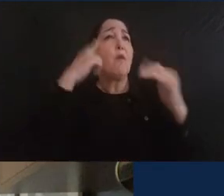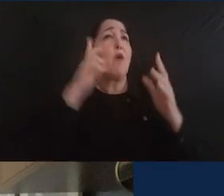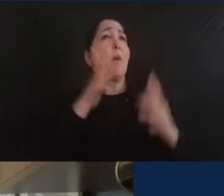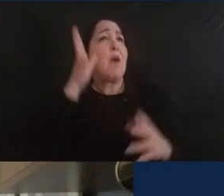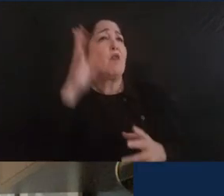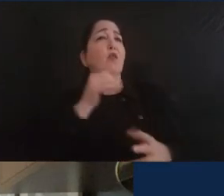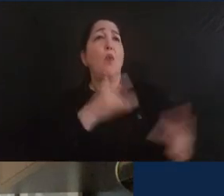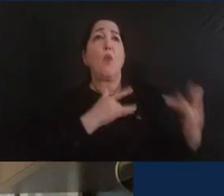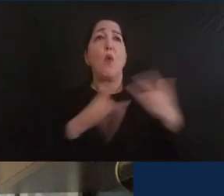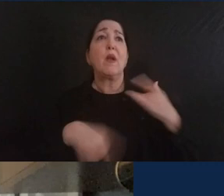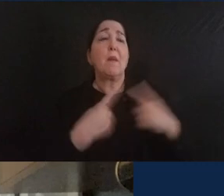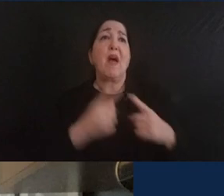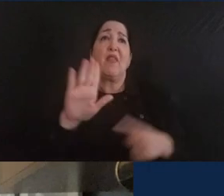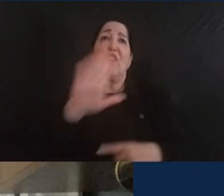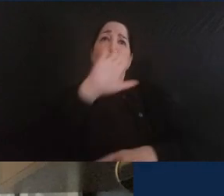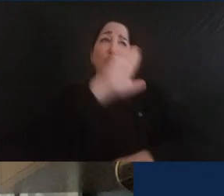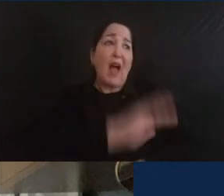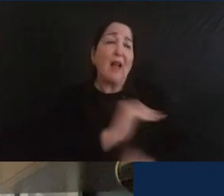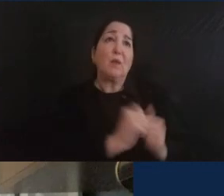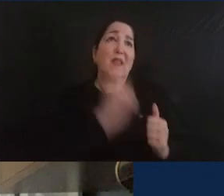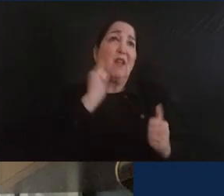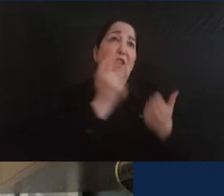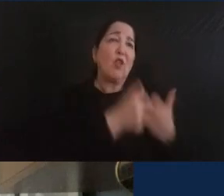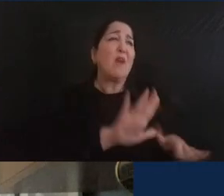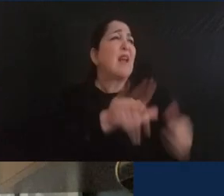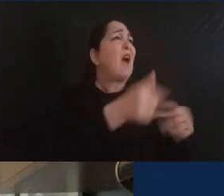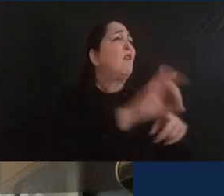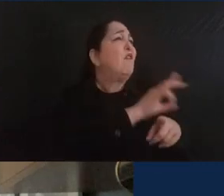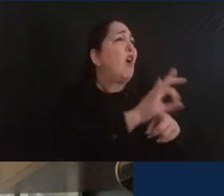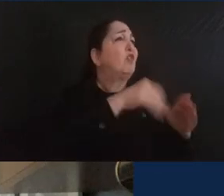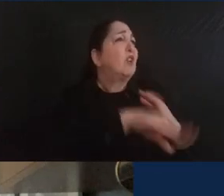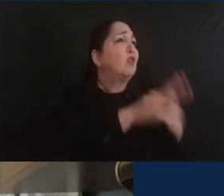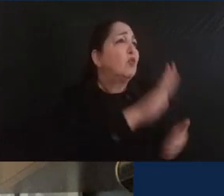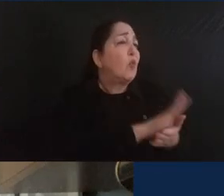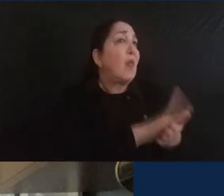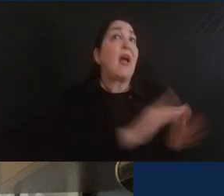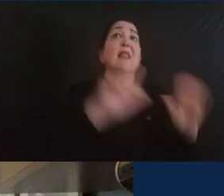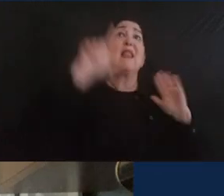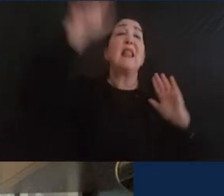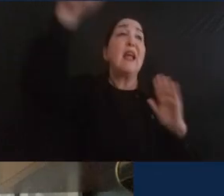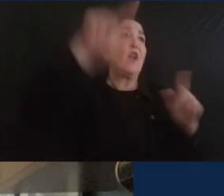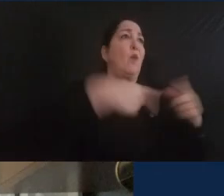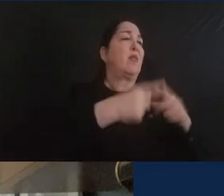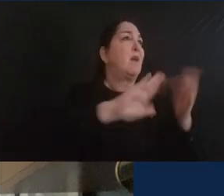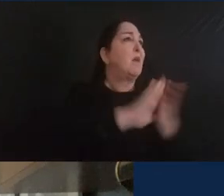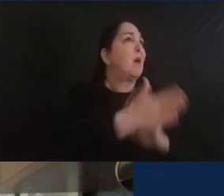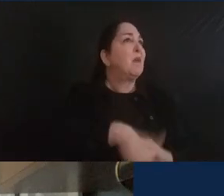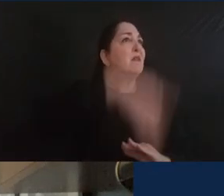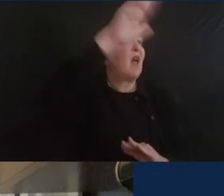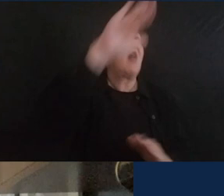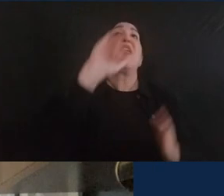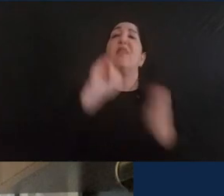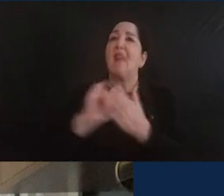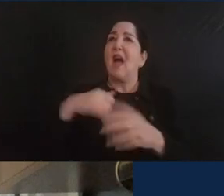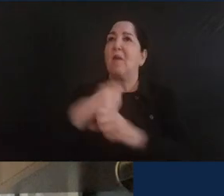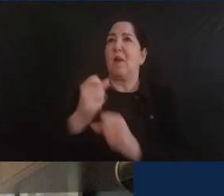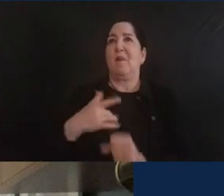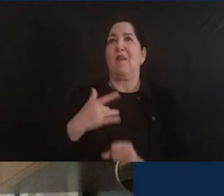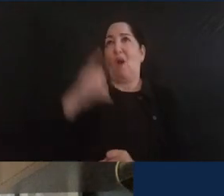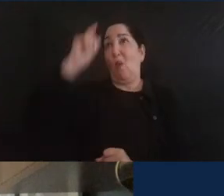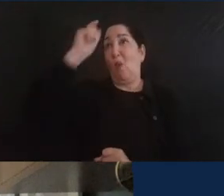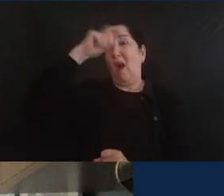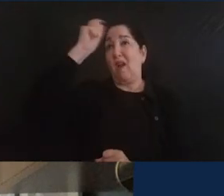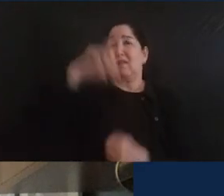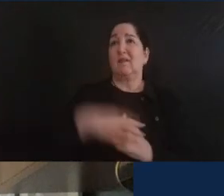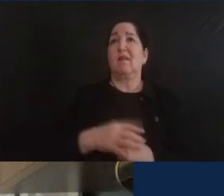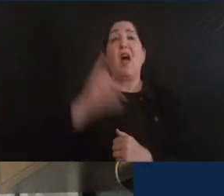to parents who are worried about how their child with hearing loss will function in their school and eventually in their adult life. That made me